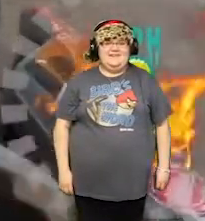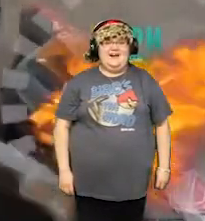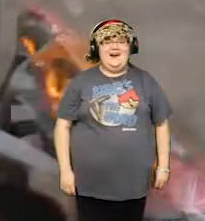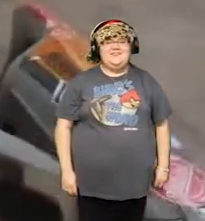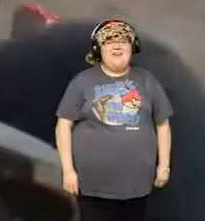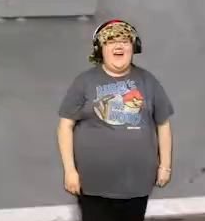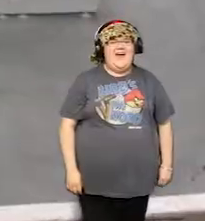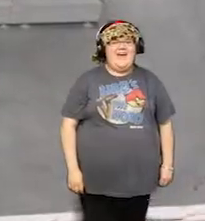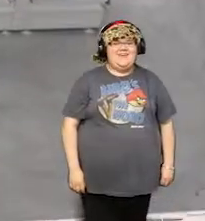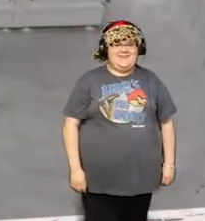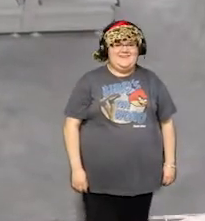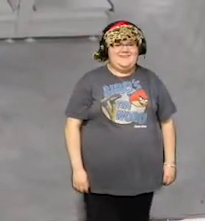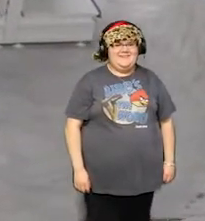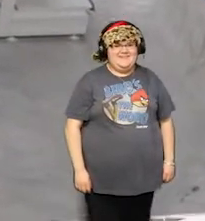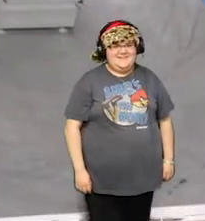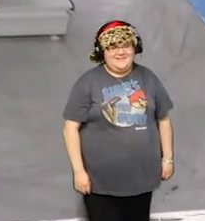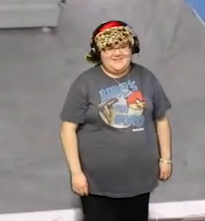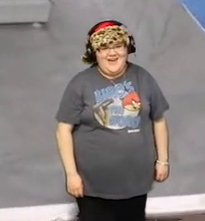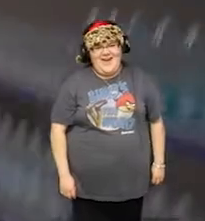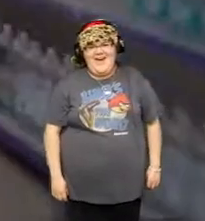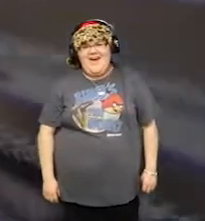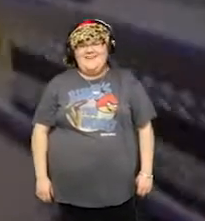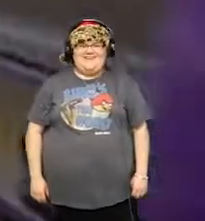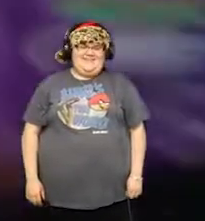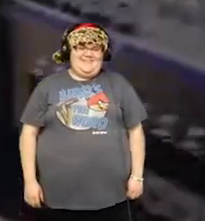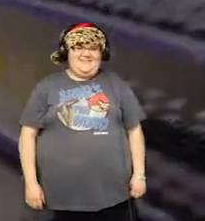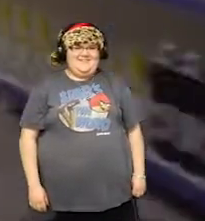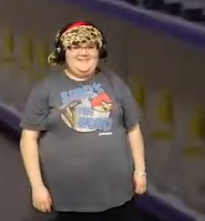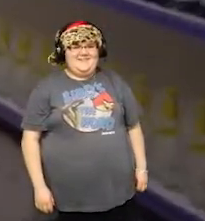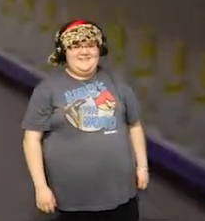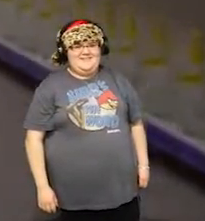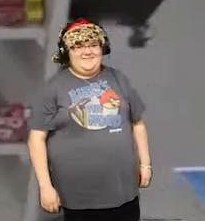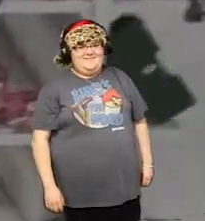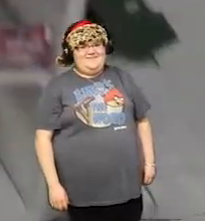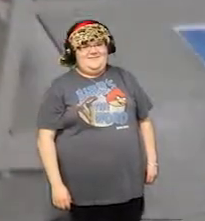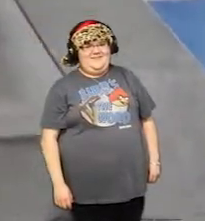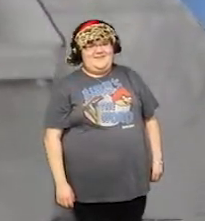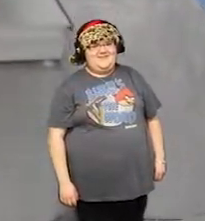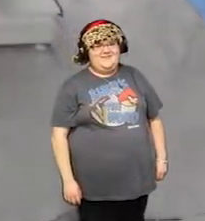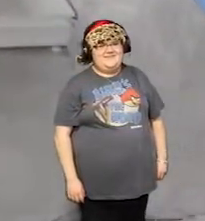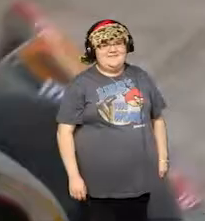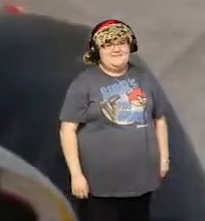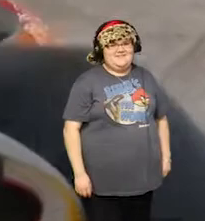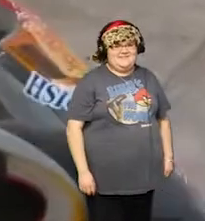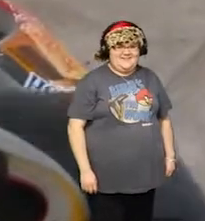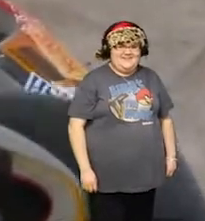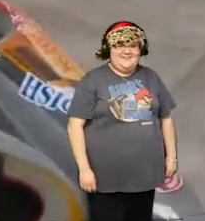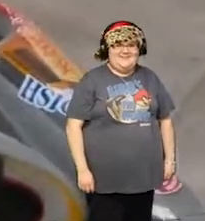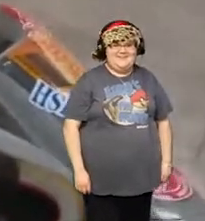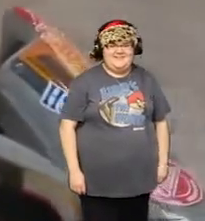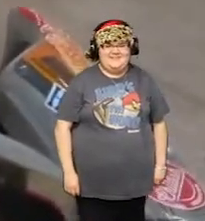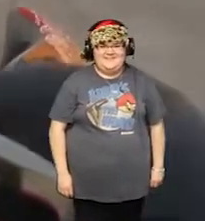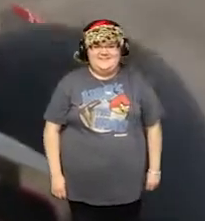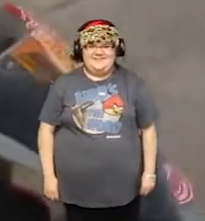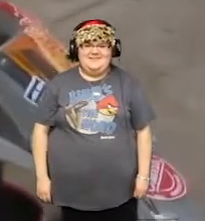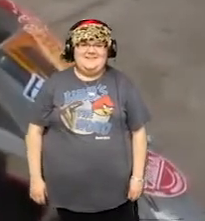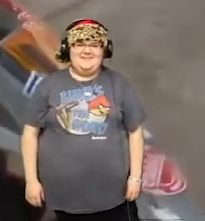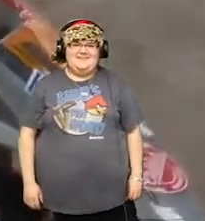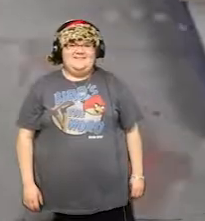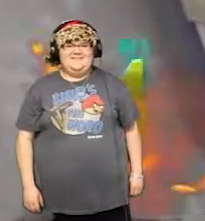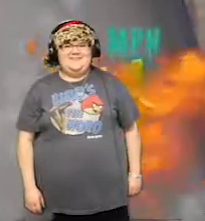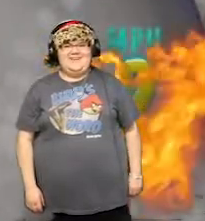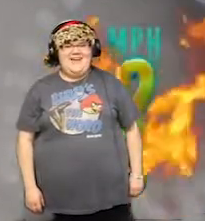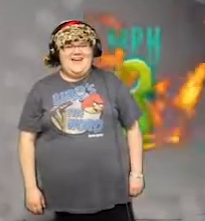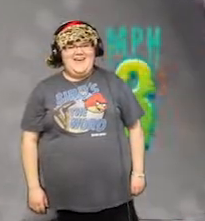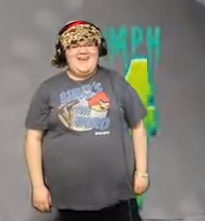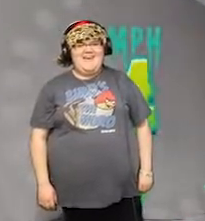it. Jay has crashed. He's crashed into the corner. Bro, this is like Mario Kart, bro. I sent that red shell for you. Yo, you've recovered me. Look at that.